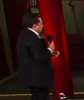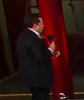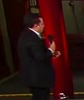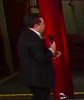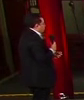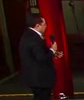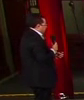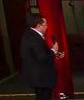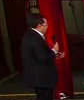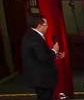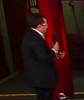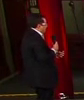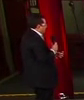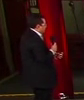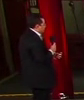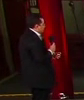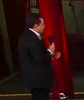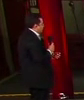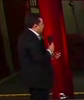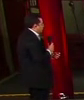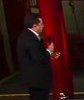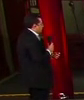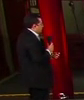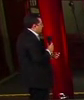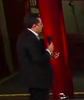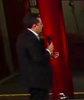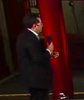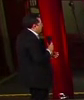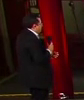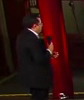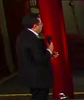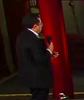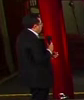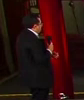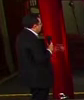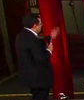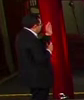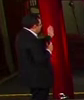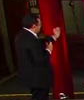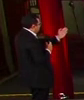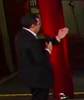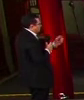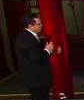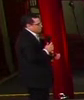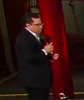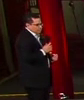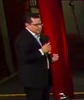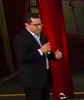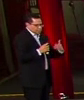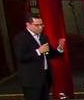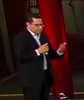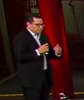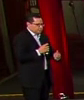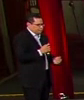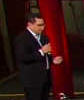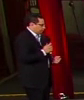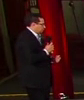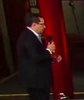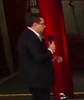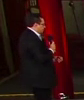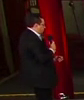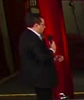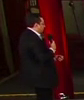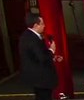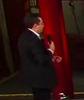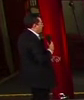Here we have the fatality rate per state, and the other one is the mortality rate per state. As we've said before,